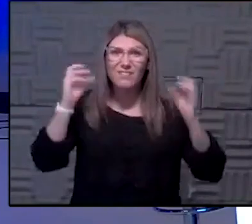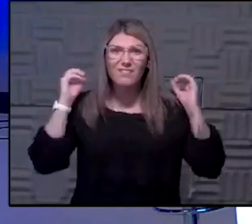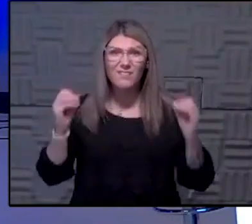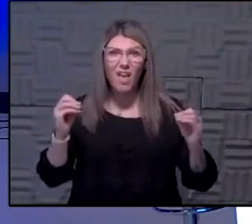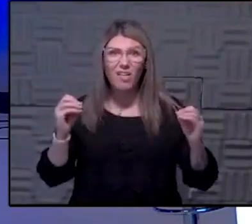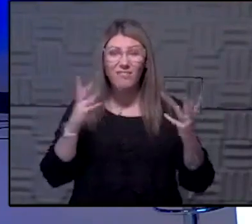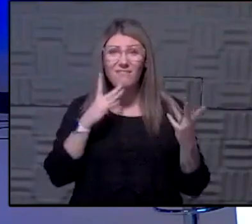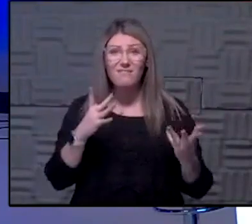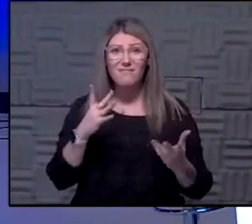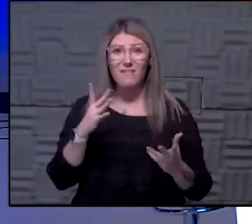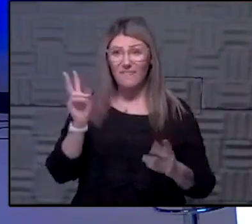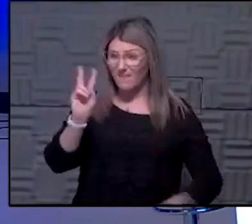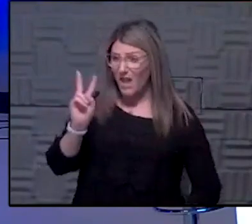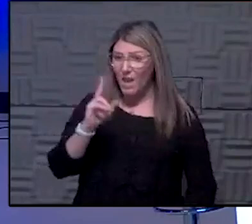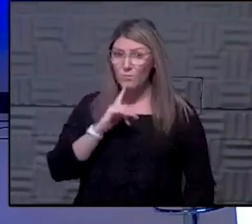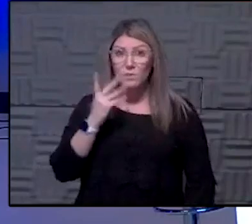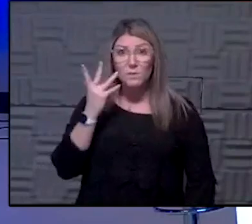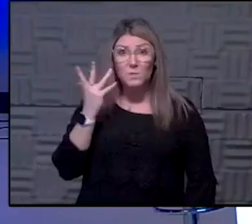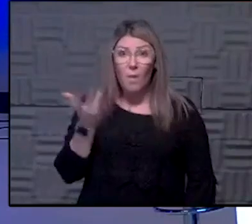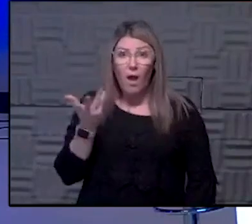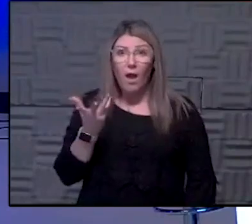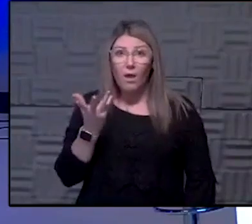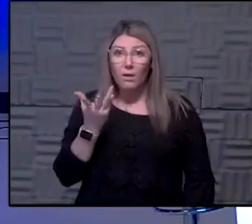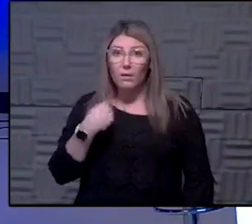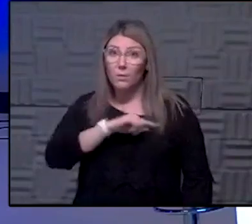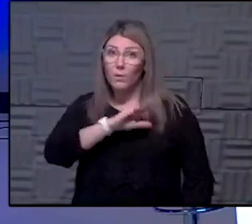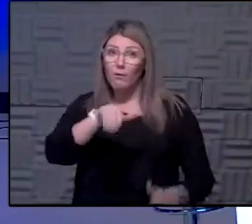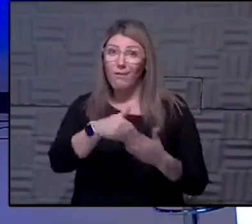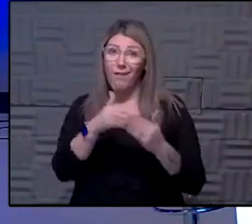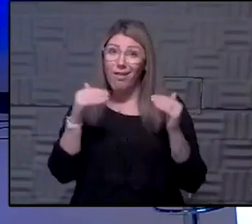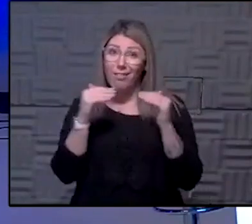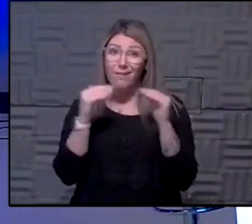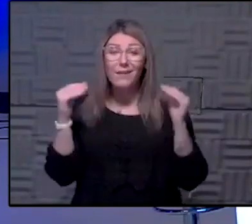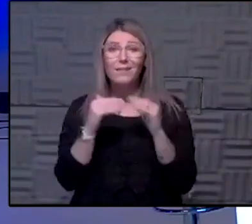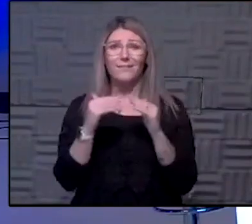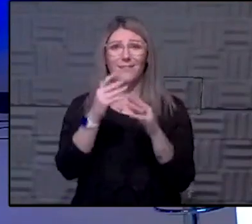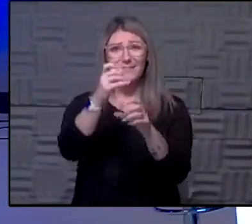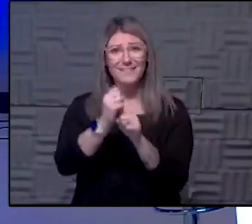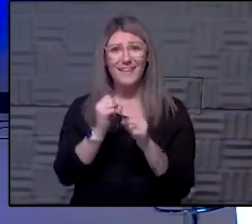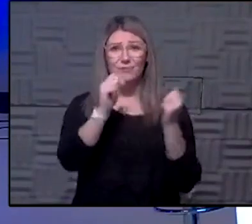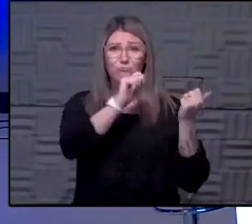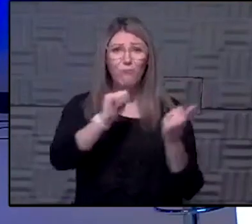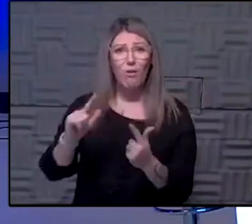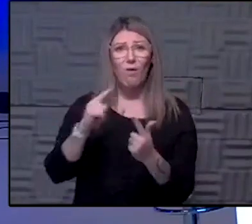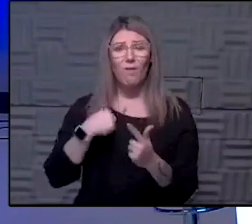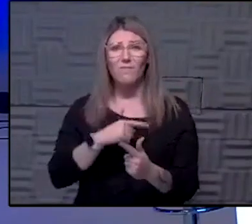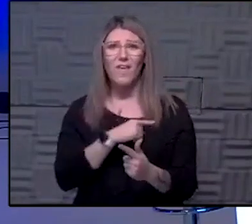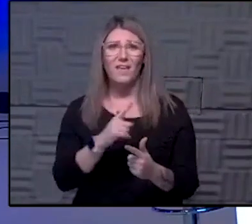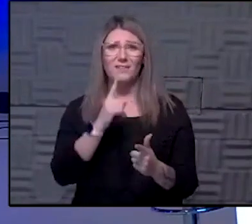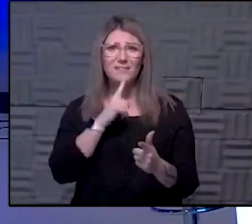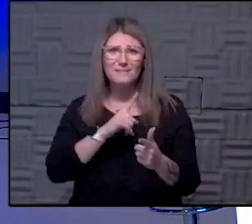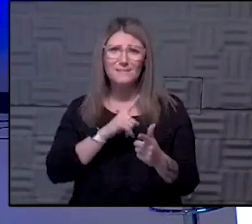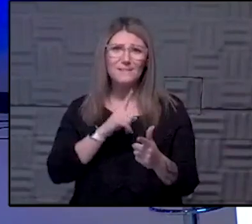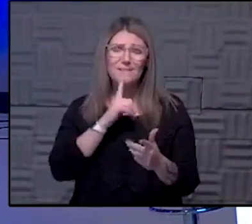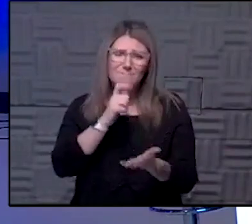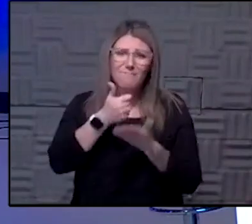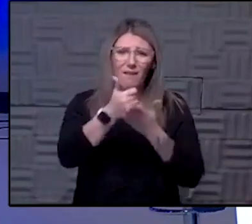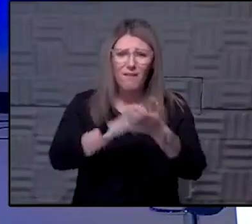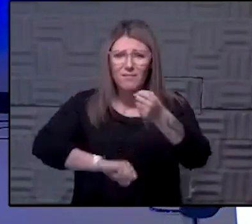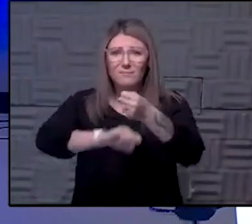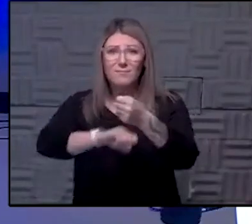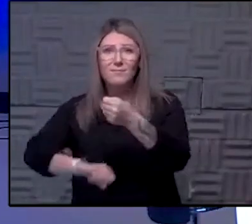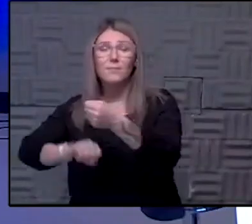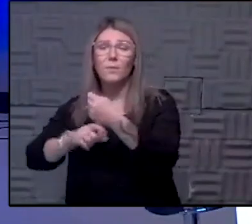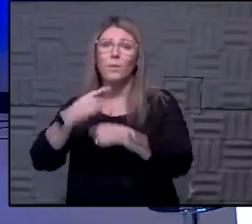of the virus, we are all equal. And it takes all of us to push back. We hope that